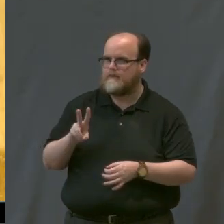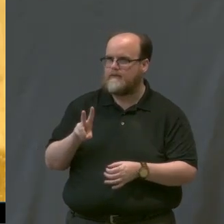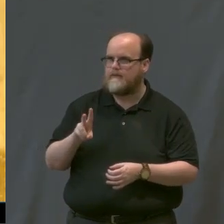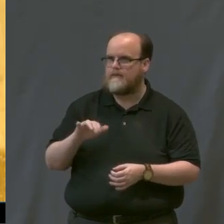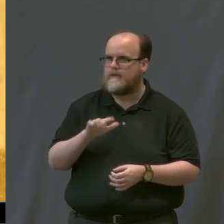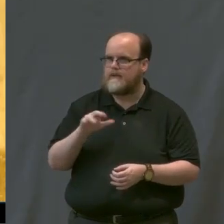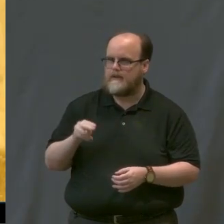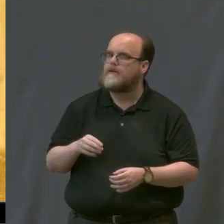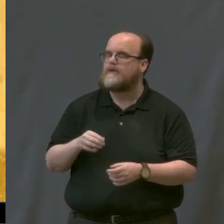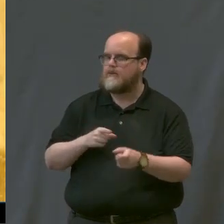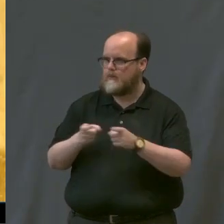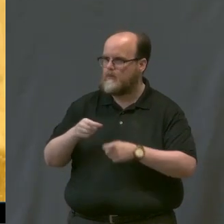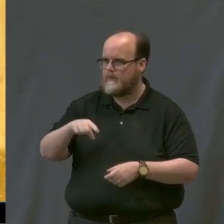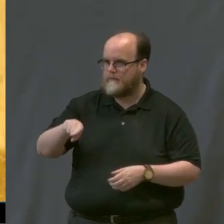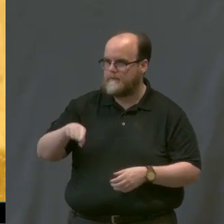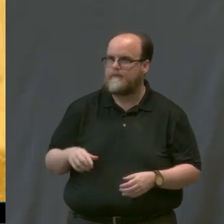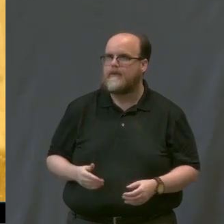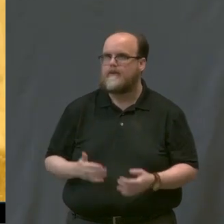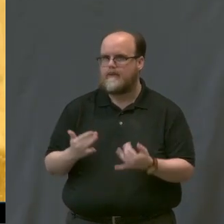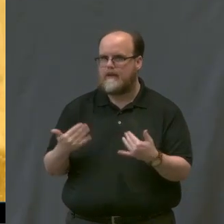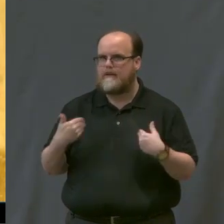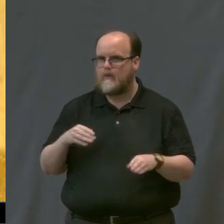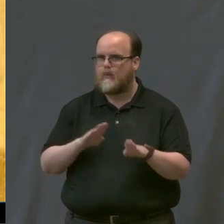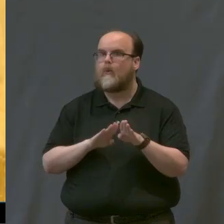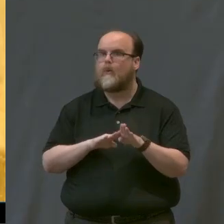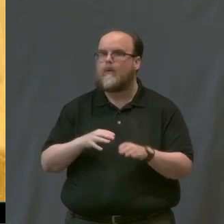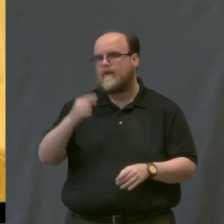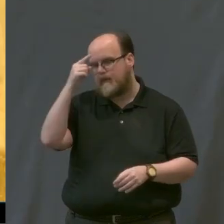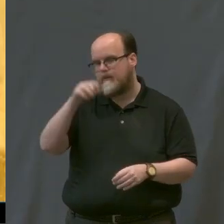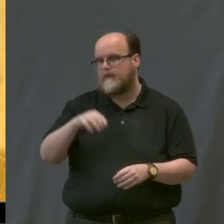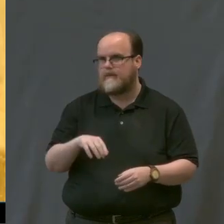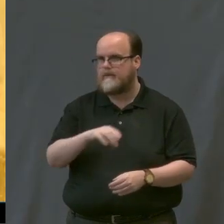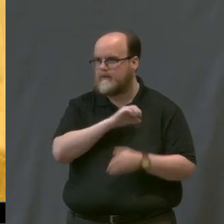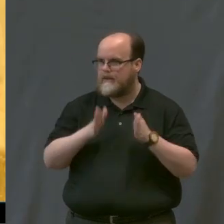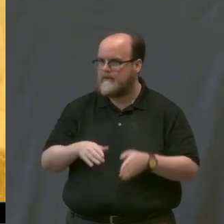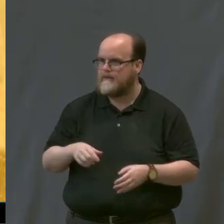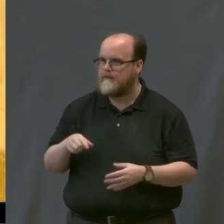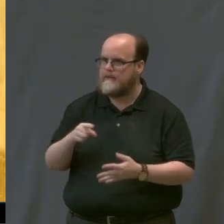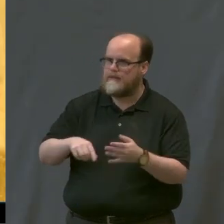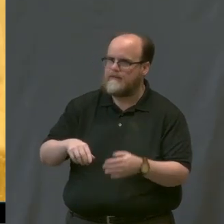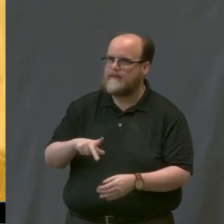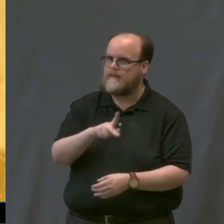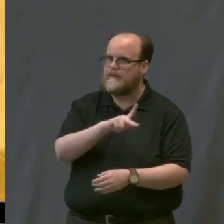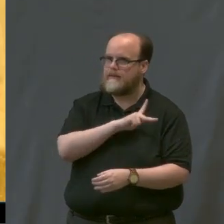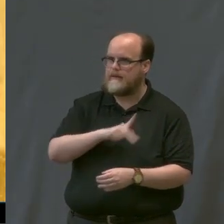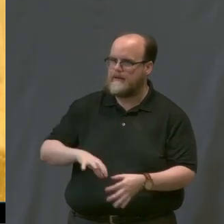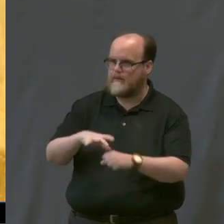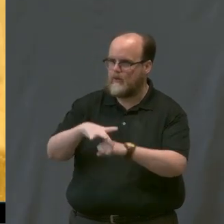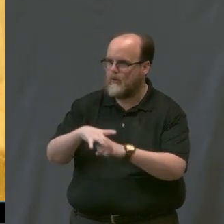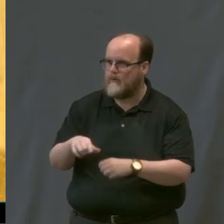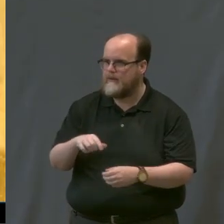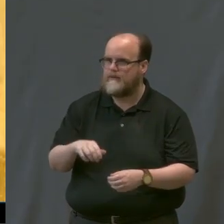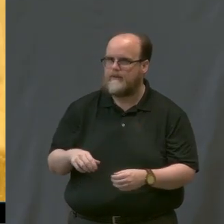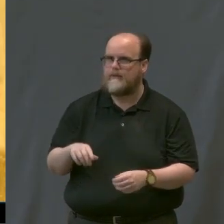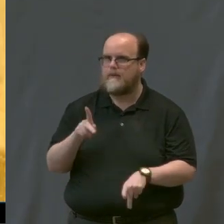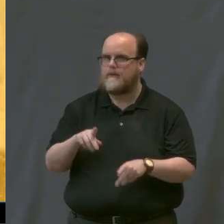them. Now, we also have a warning to the saints that says these kings of the earth, these inhabitants of the earth, they're about to